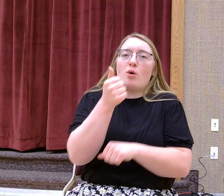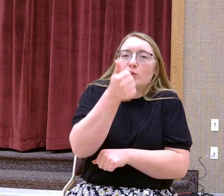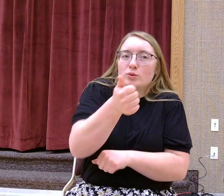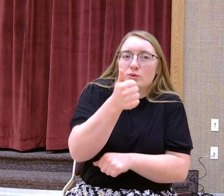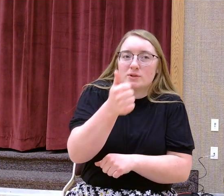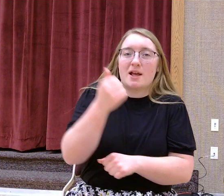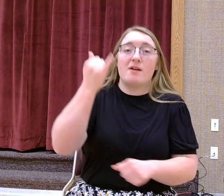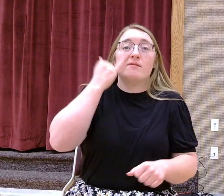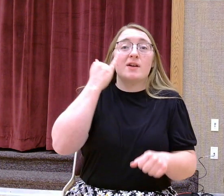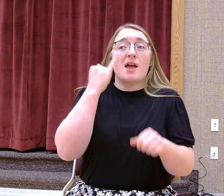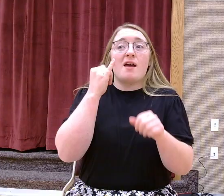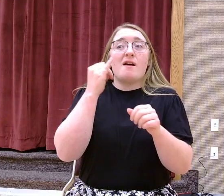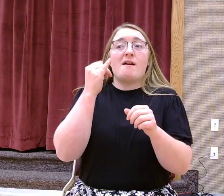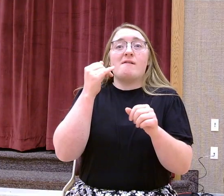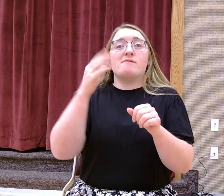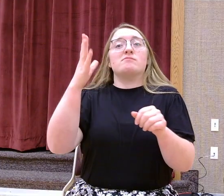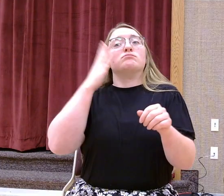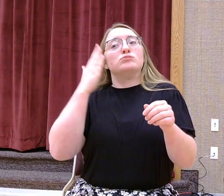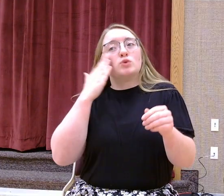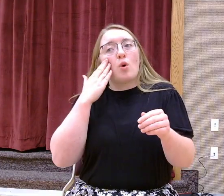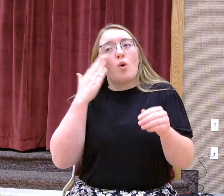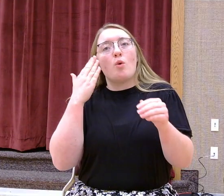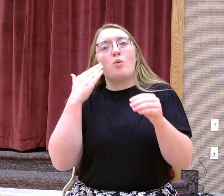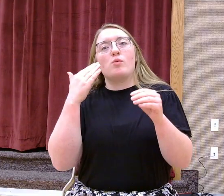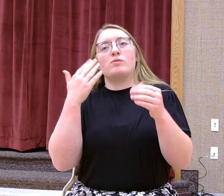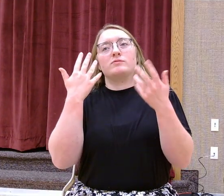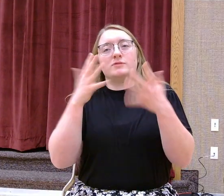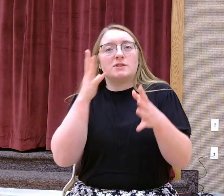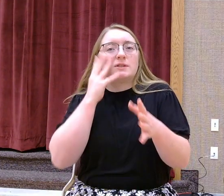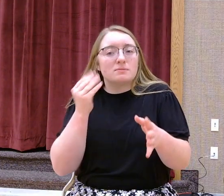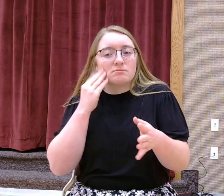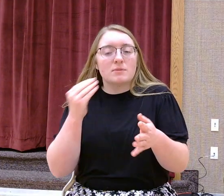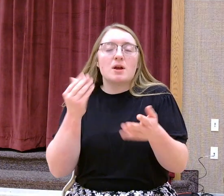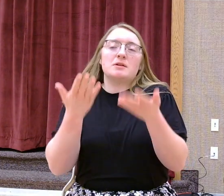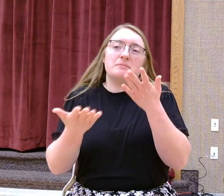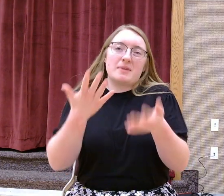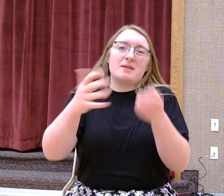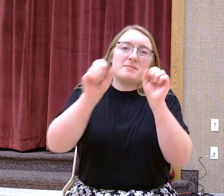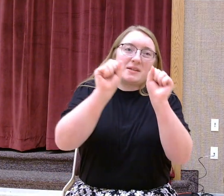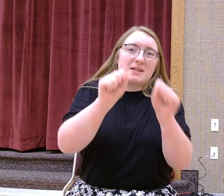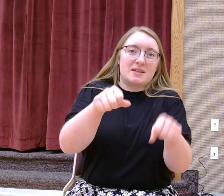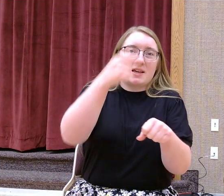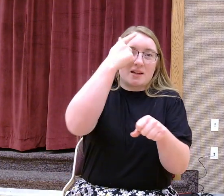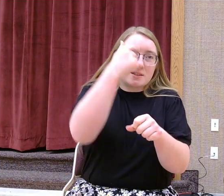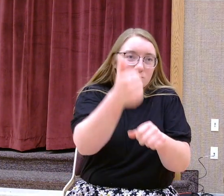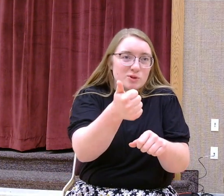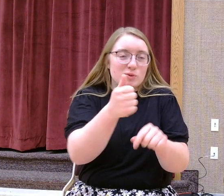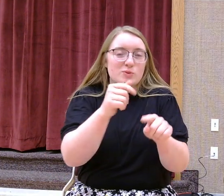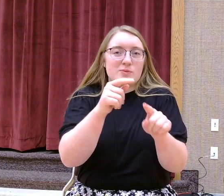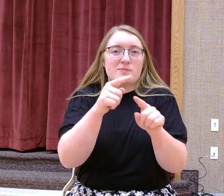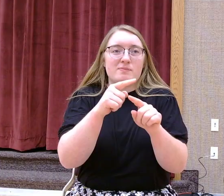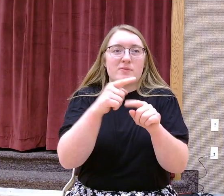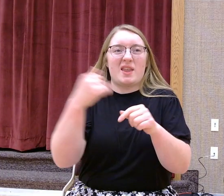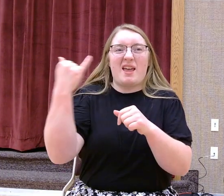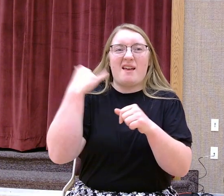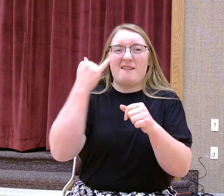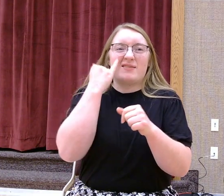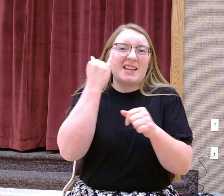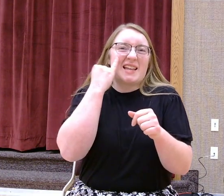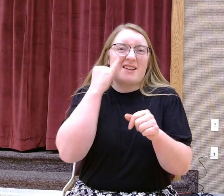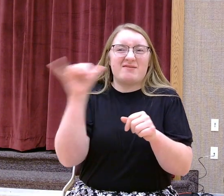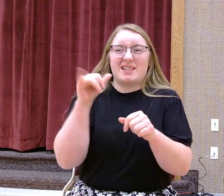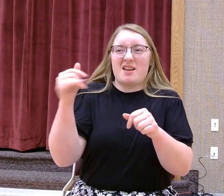it, you can maybe tug on the shoulder a little bit. We have a maneuver that we use where we have I don't know if I should sit on that table, I'll sit